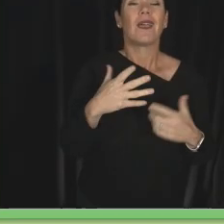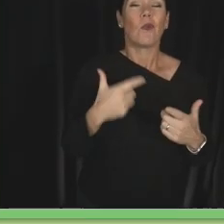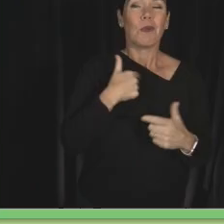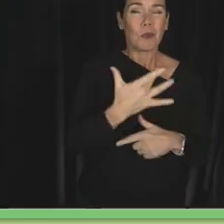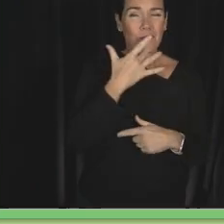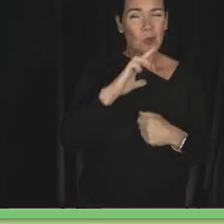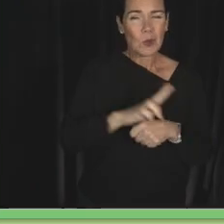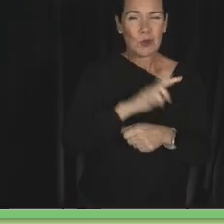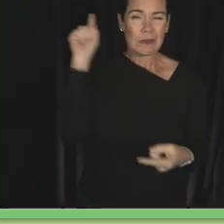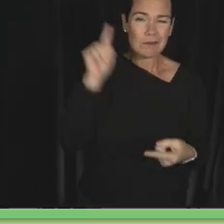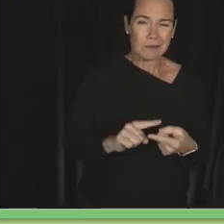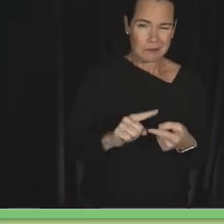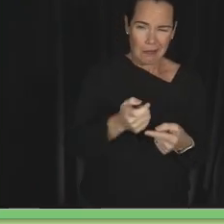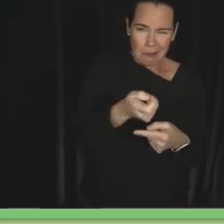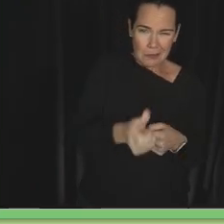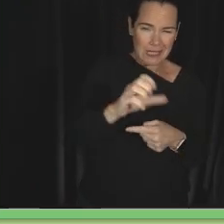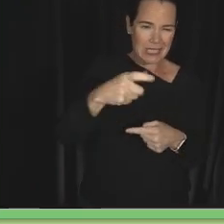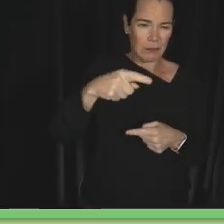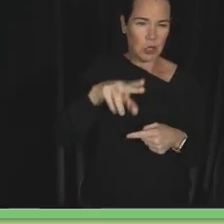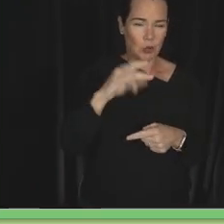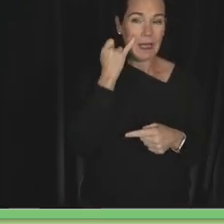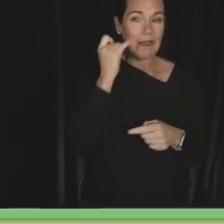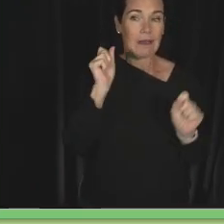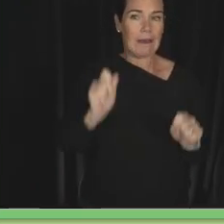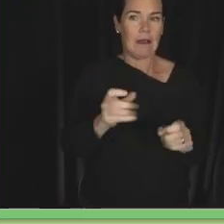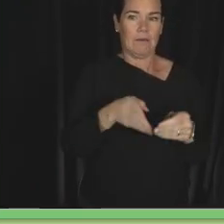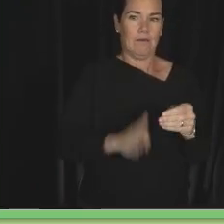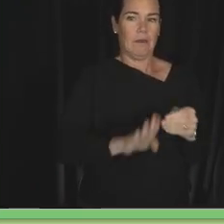little CPU as possible to get the job done.